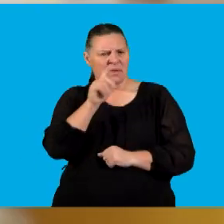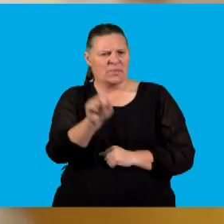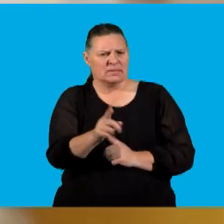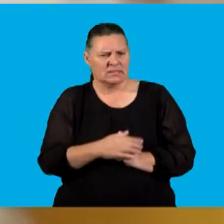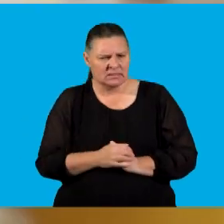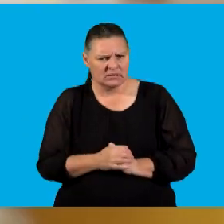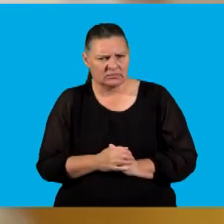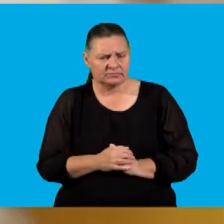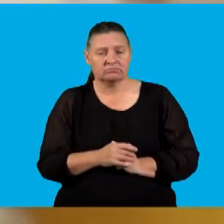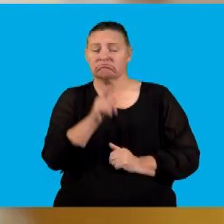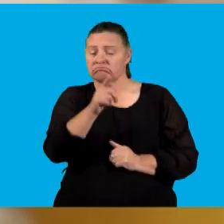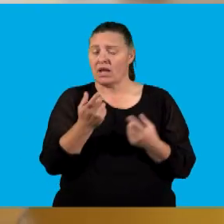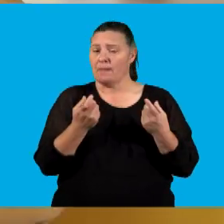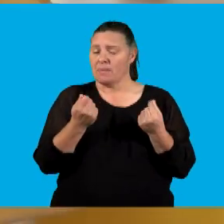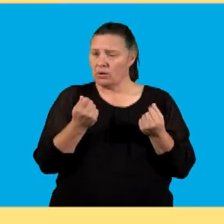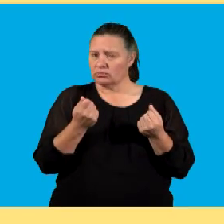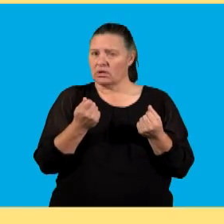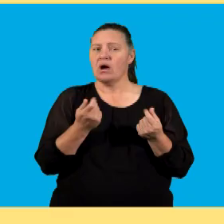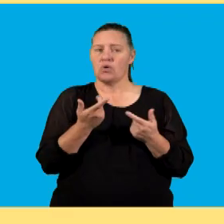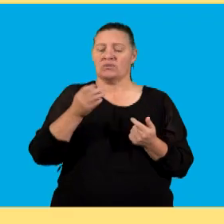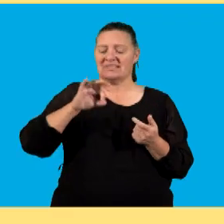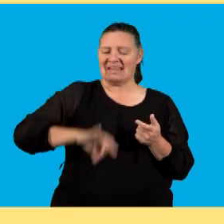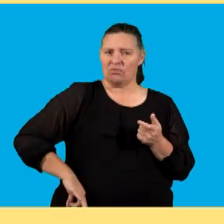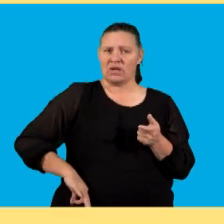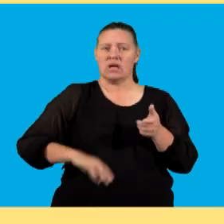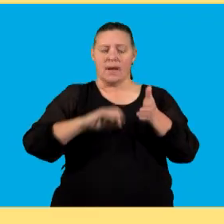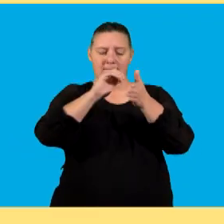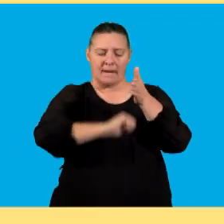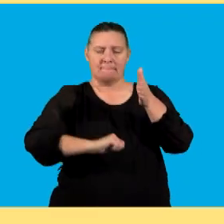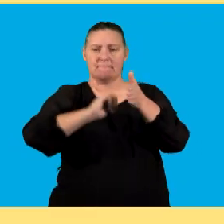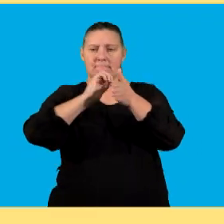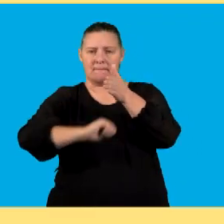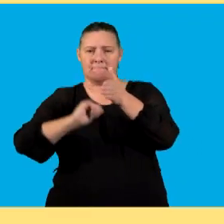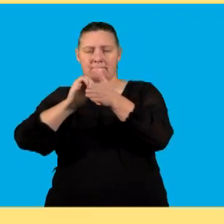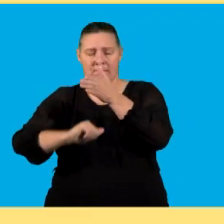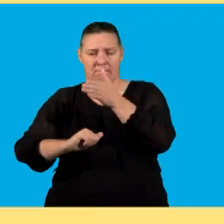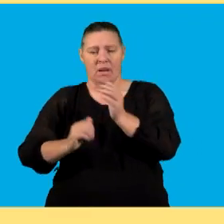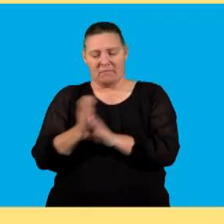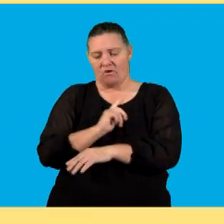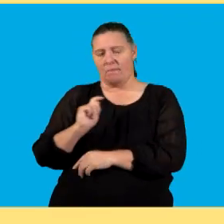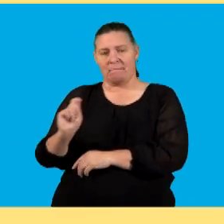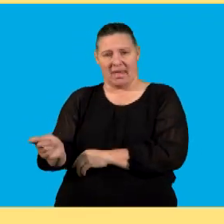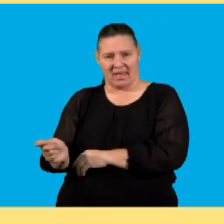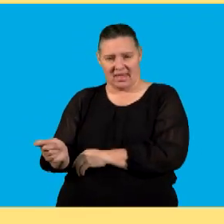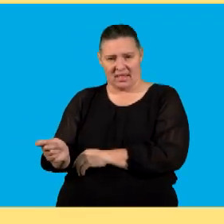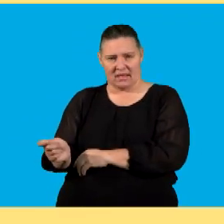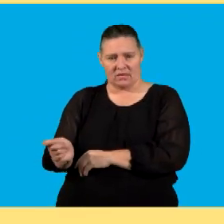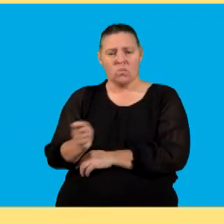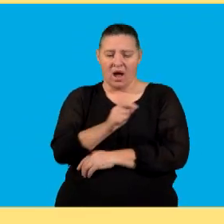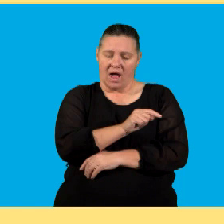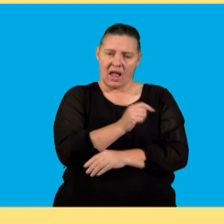deductions? These are amounts subtracted from the salary paid to the employee by the